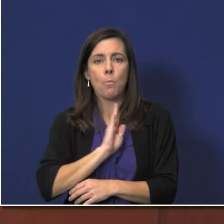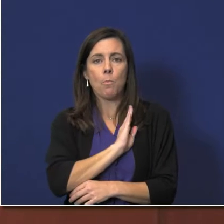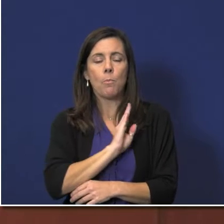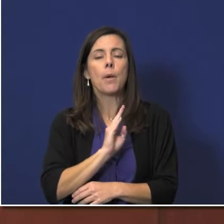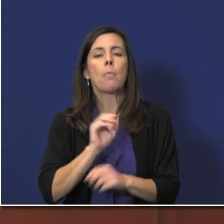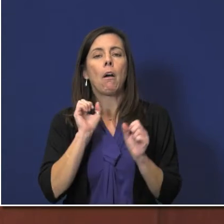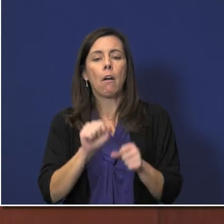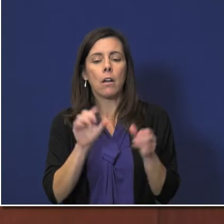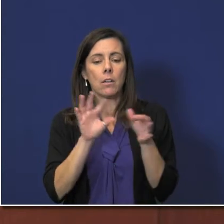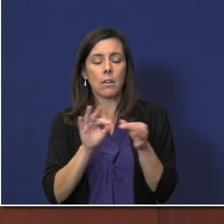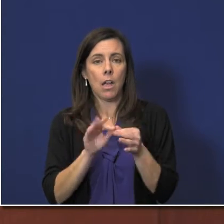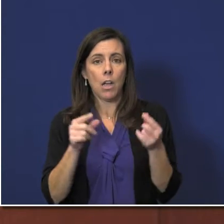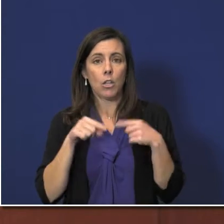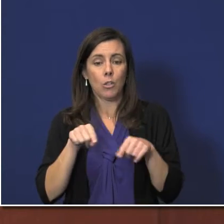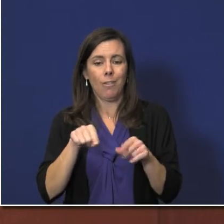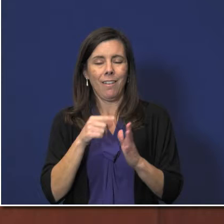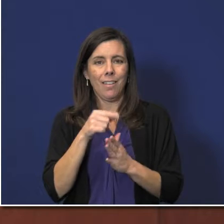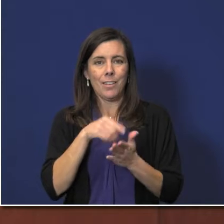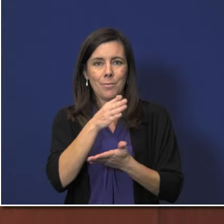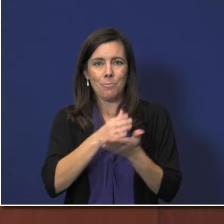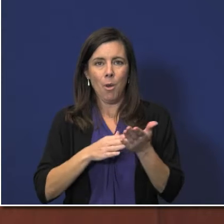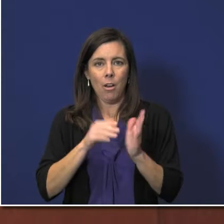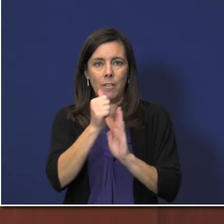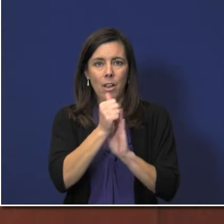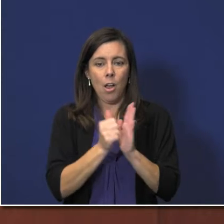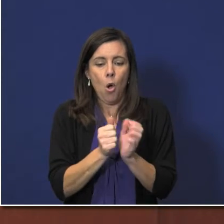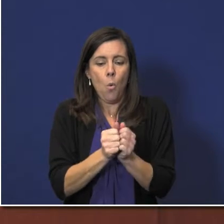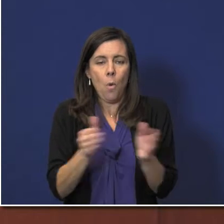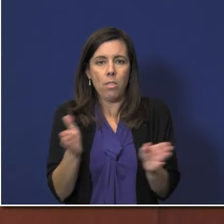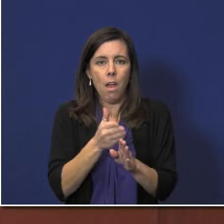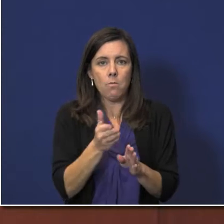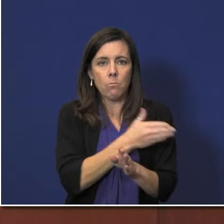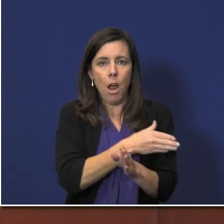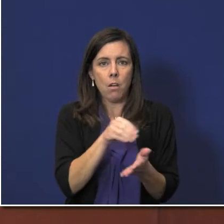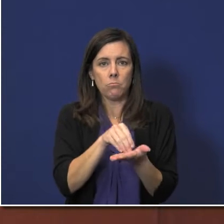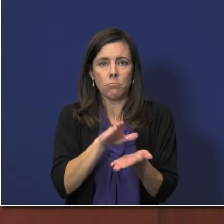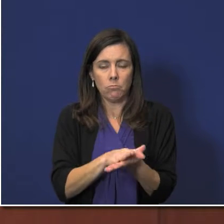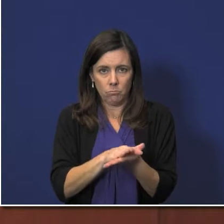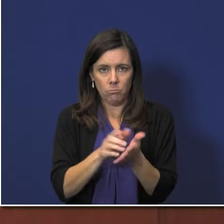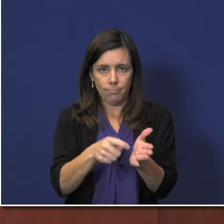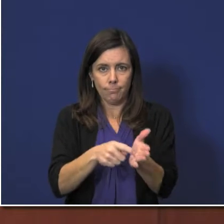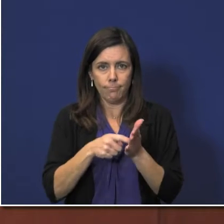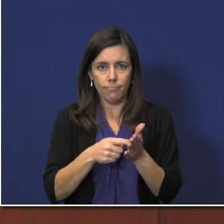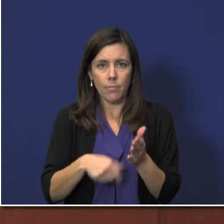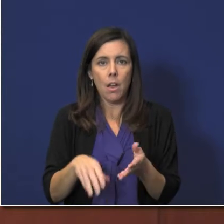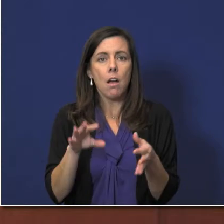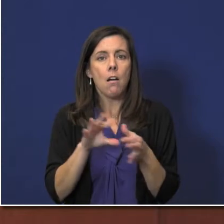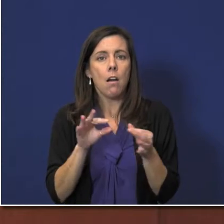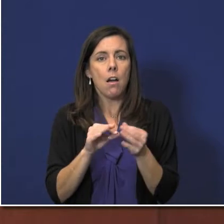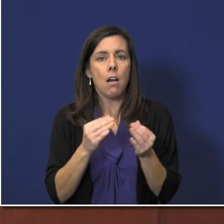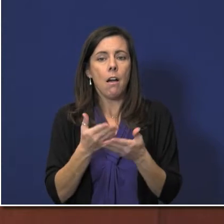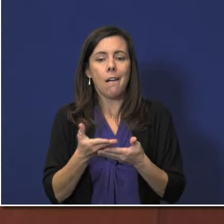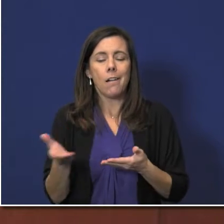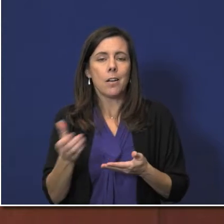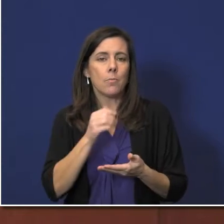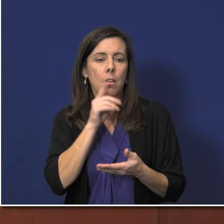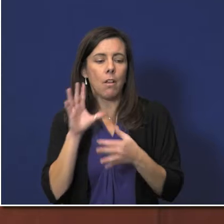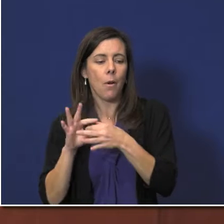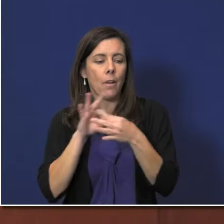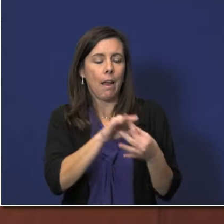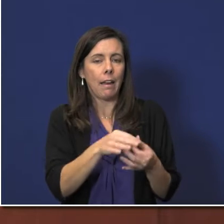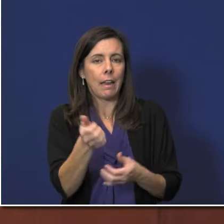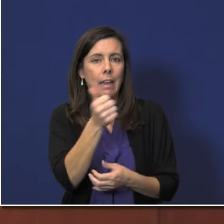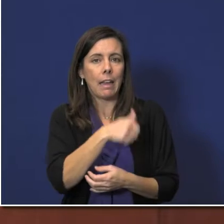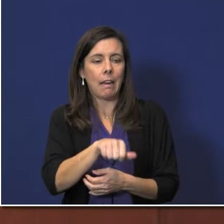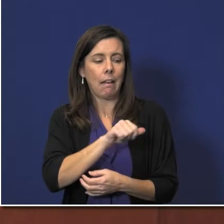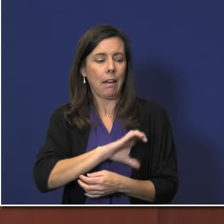comment during this portion of the agenda without prior posting being required. Comment items may not pertain to the character of any student,